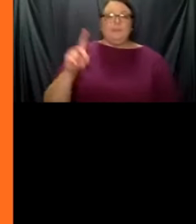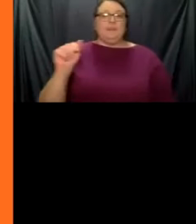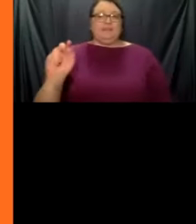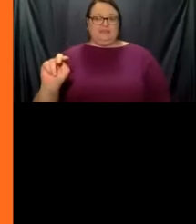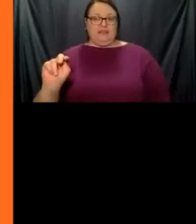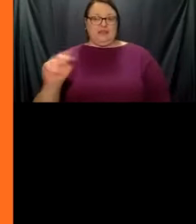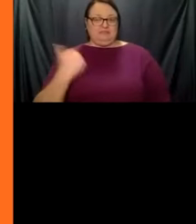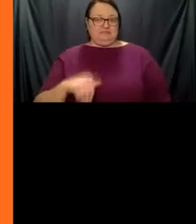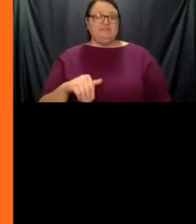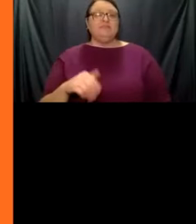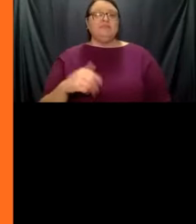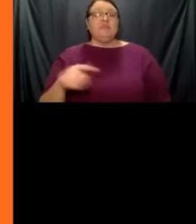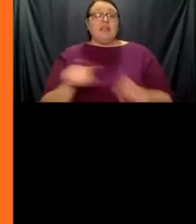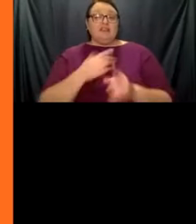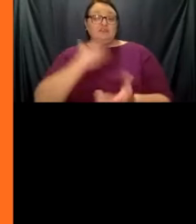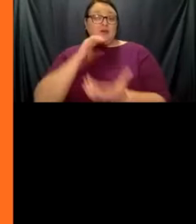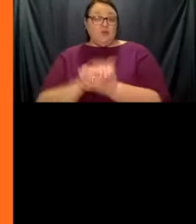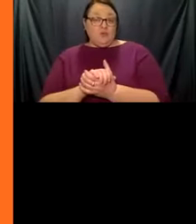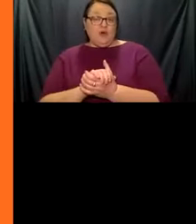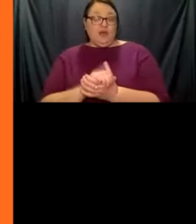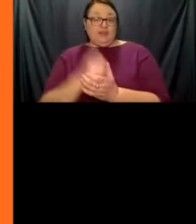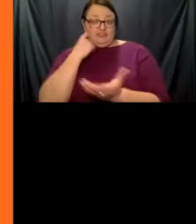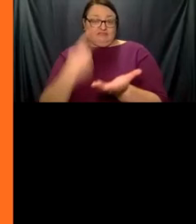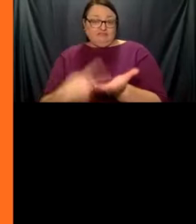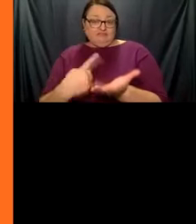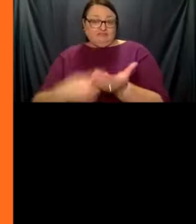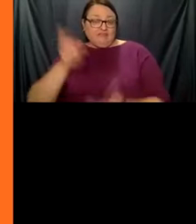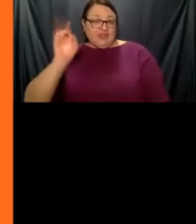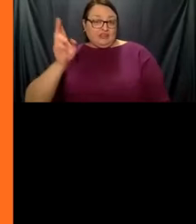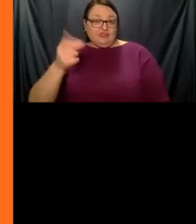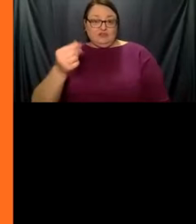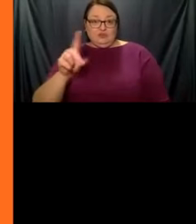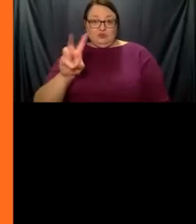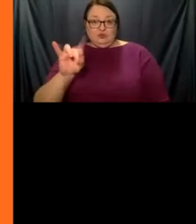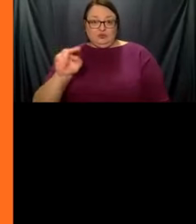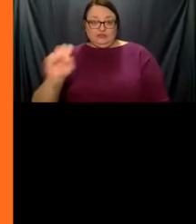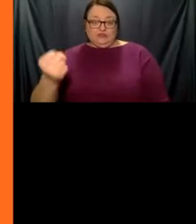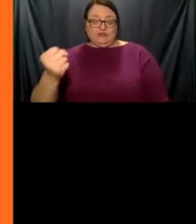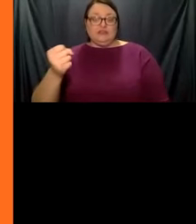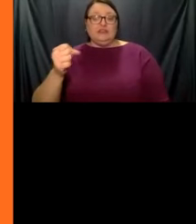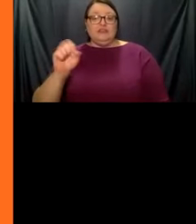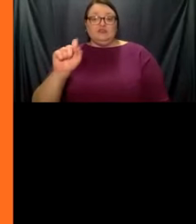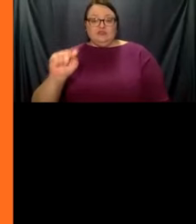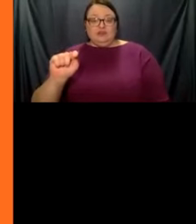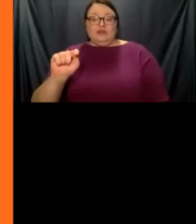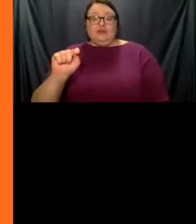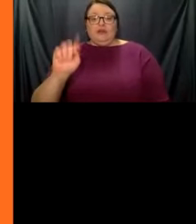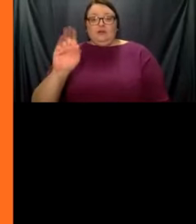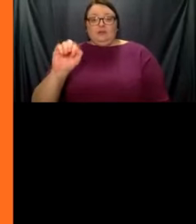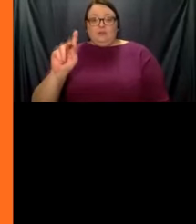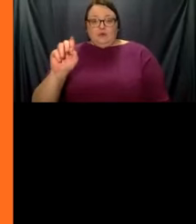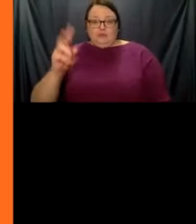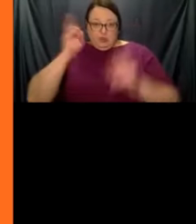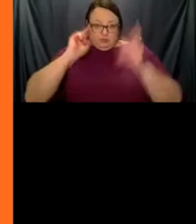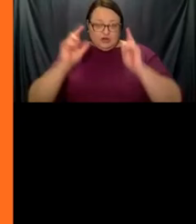so as my wife talked about the history of Goodwin Spencer Street Barbershop, my Ahora father está hablando el esposo de Lavonia